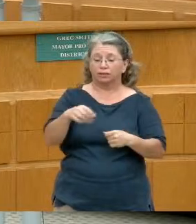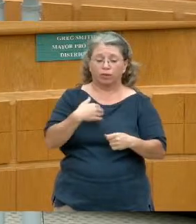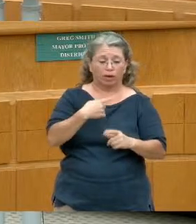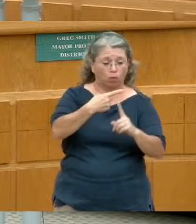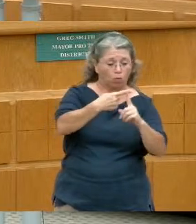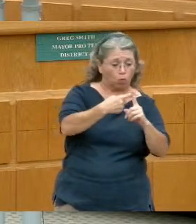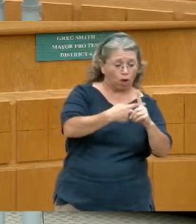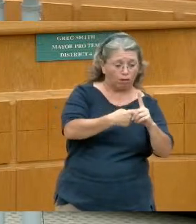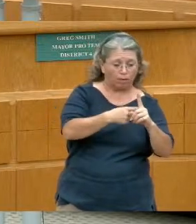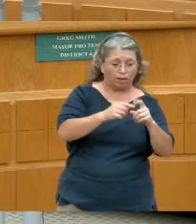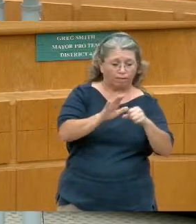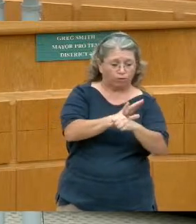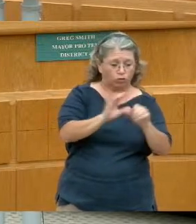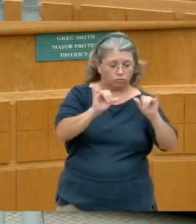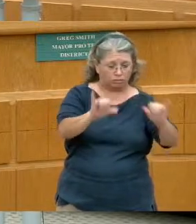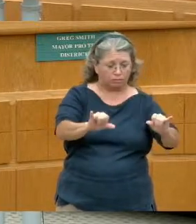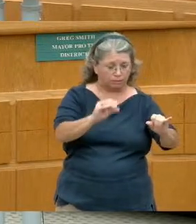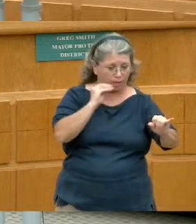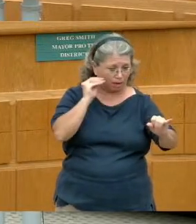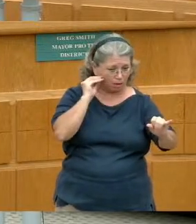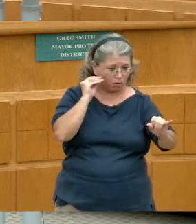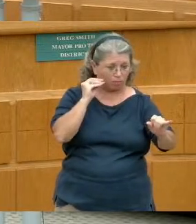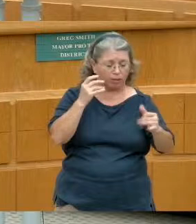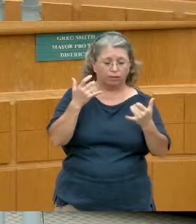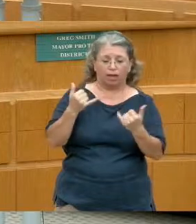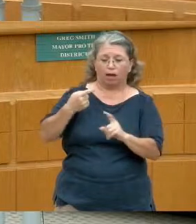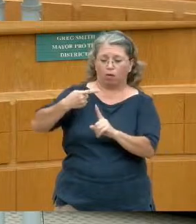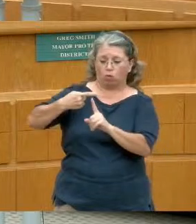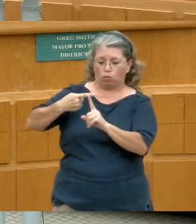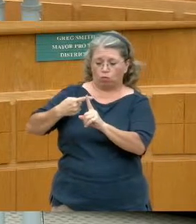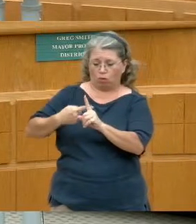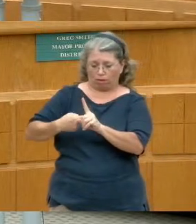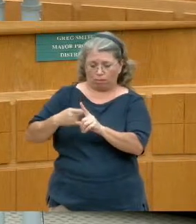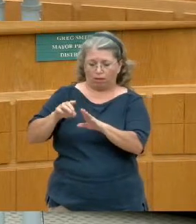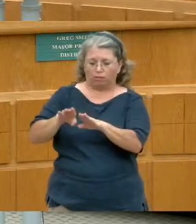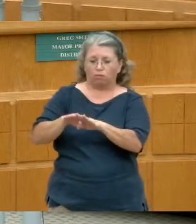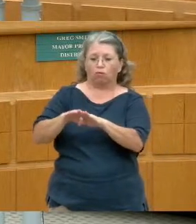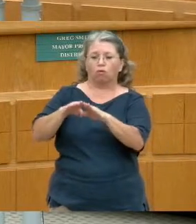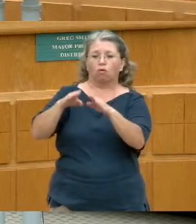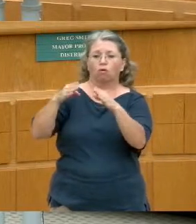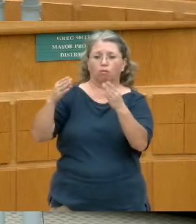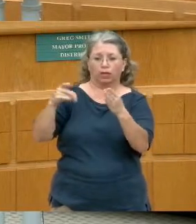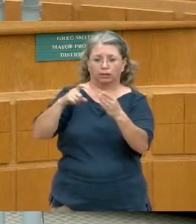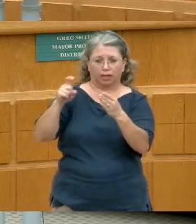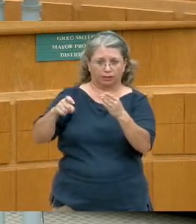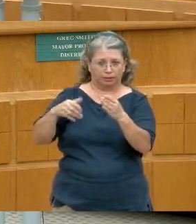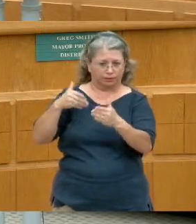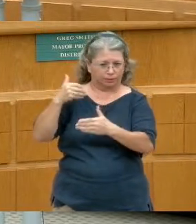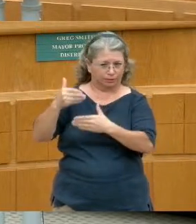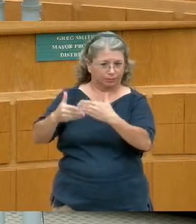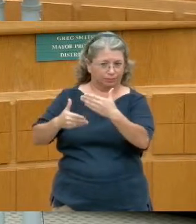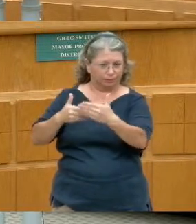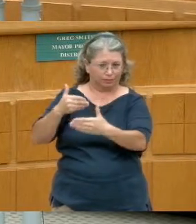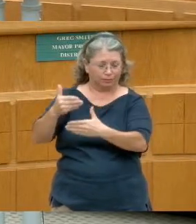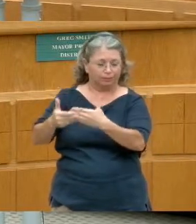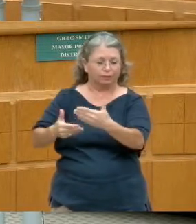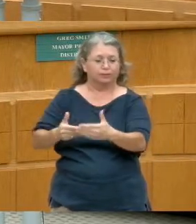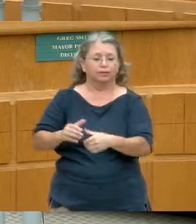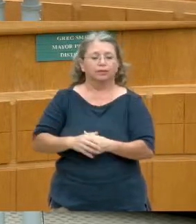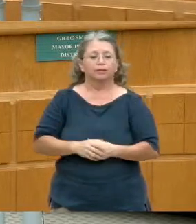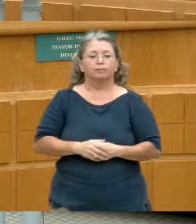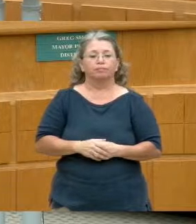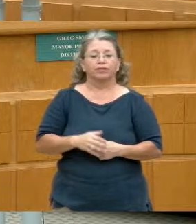just had a month of Open Texas. We're going to see how we're doing in that context. Here on behalf of the